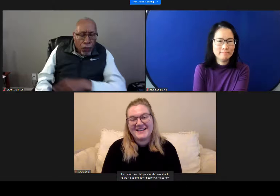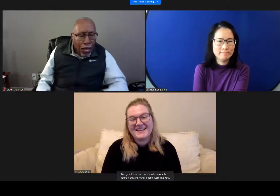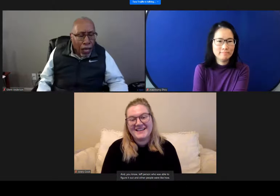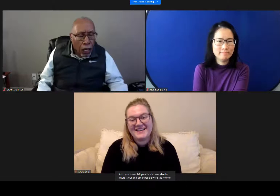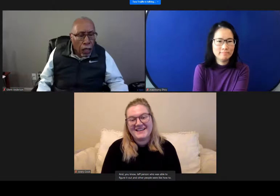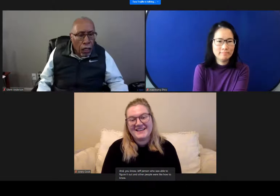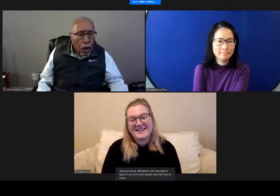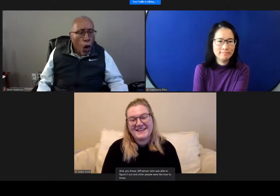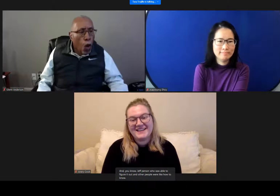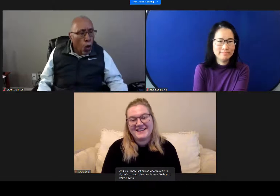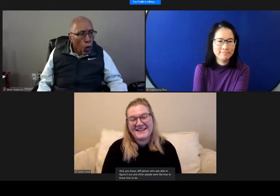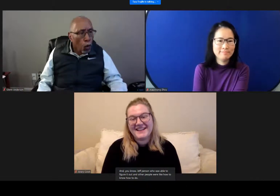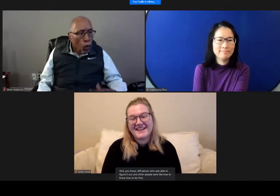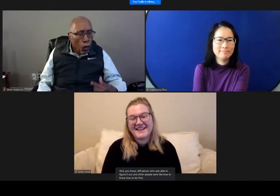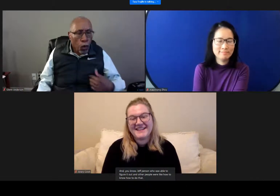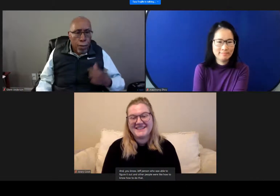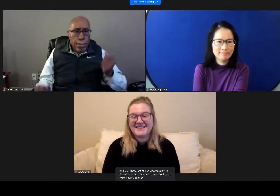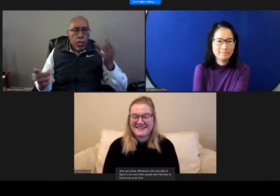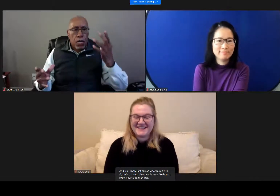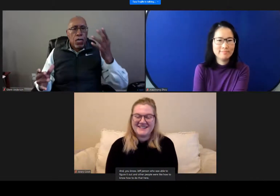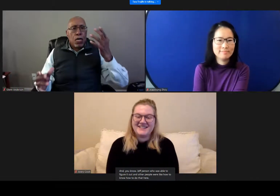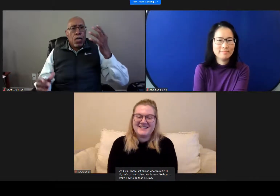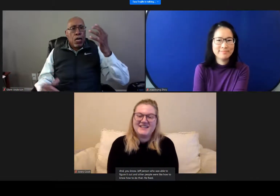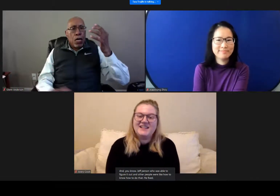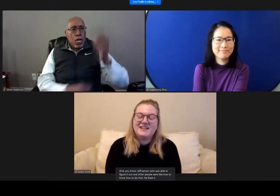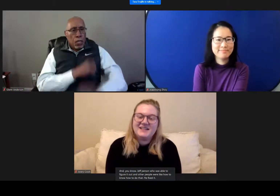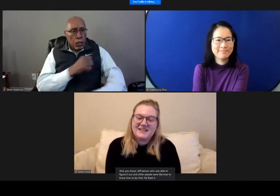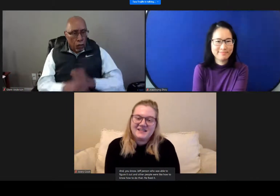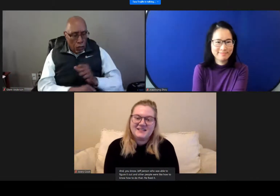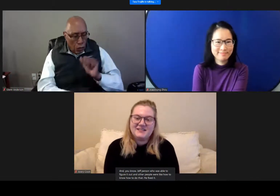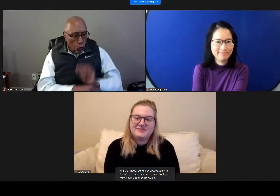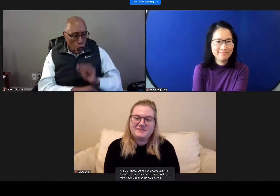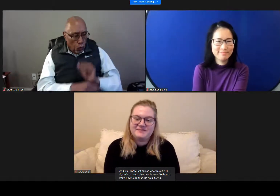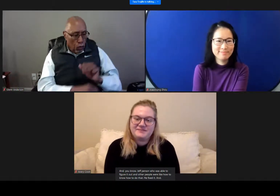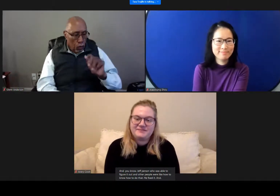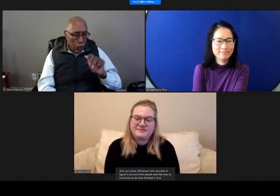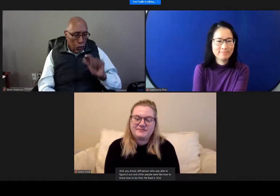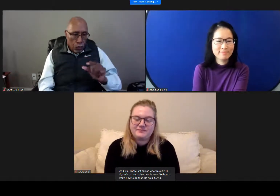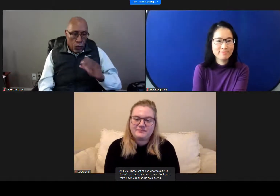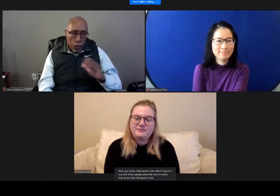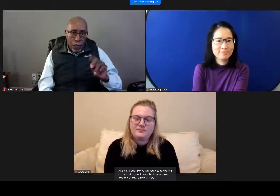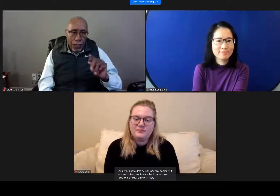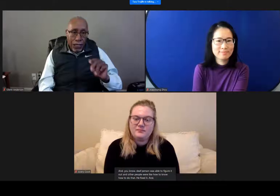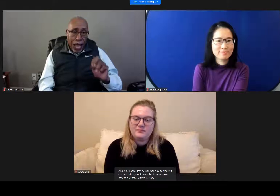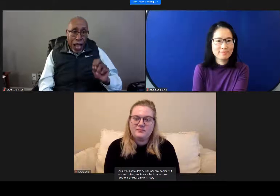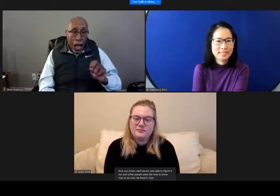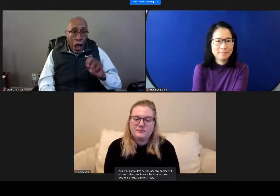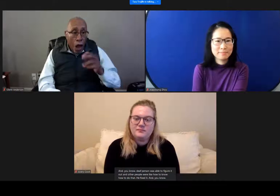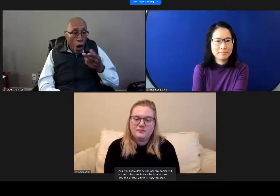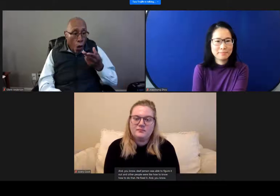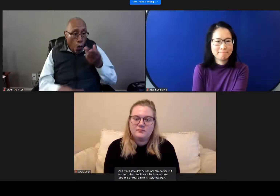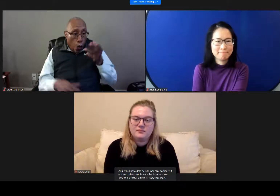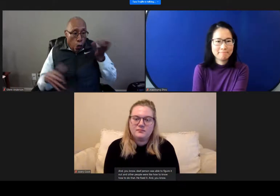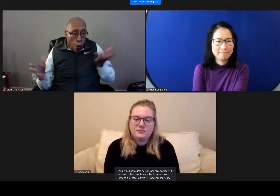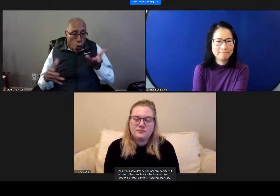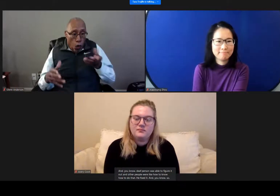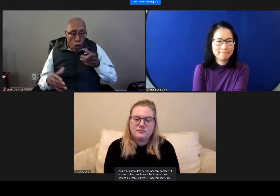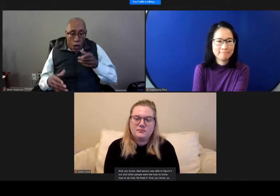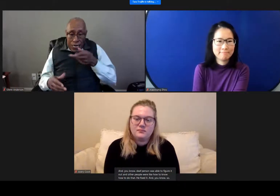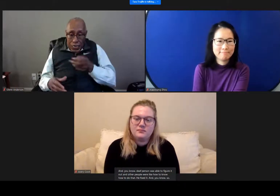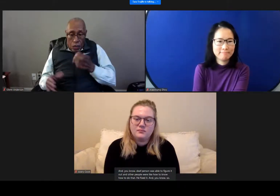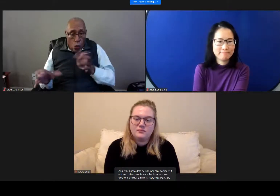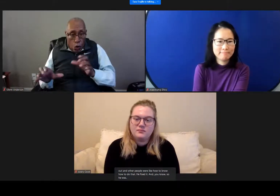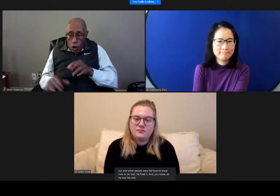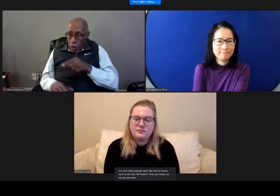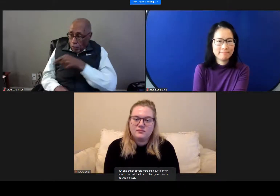did you know how to do that? He fixed it. And, you know, so he